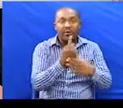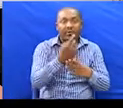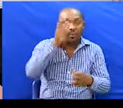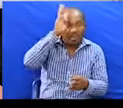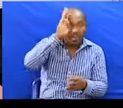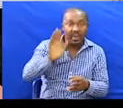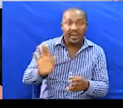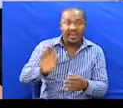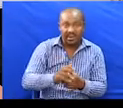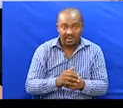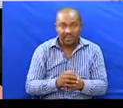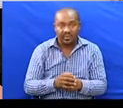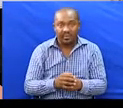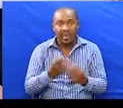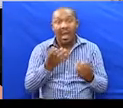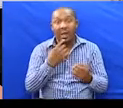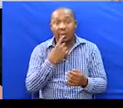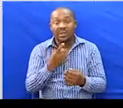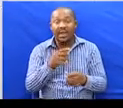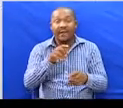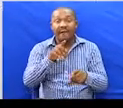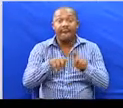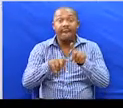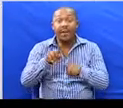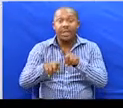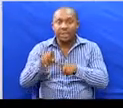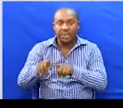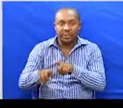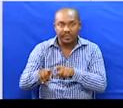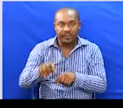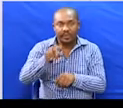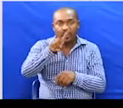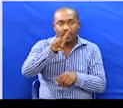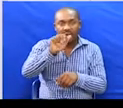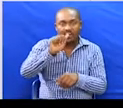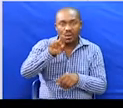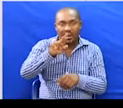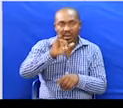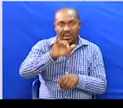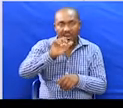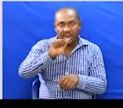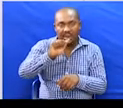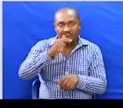is called variation. That is called what? Variation.